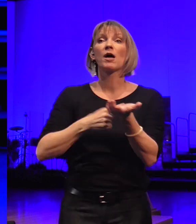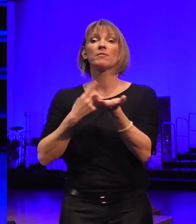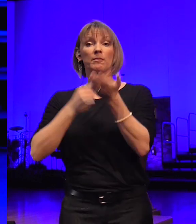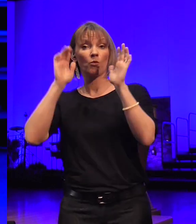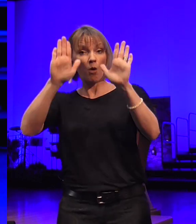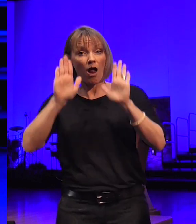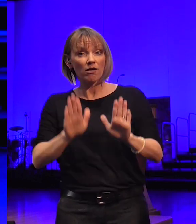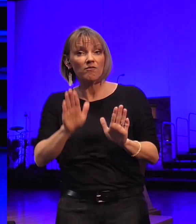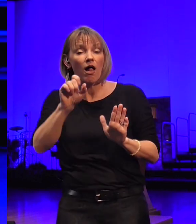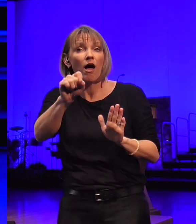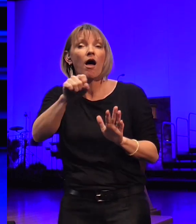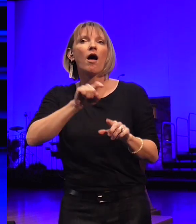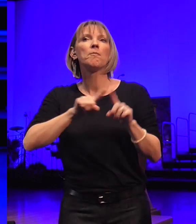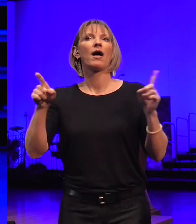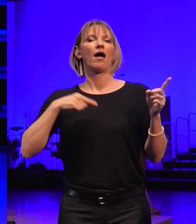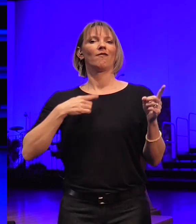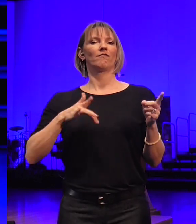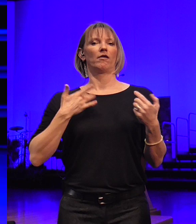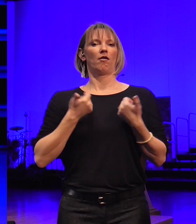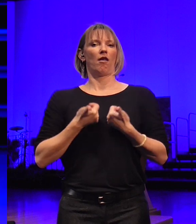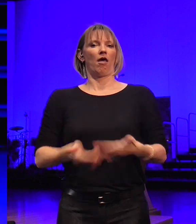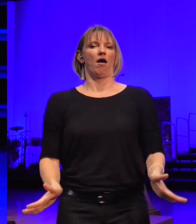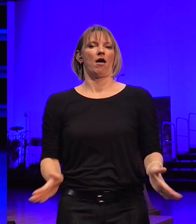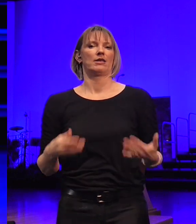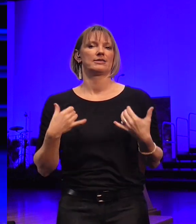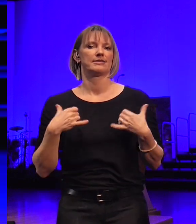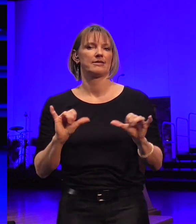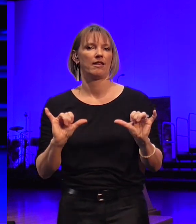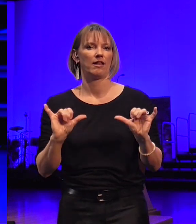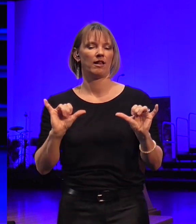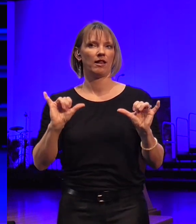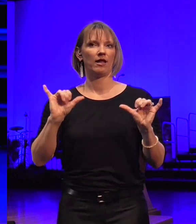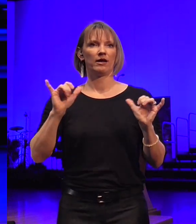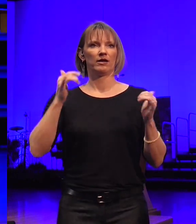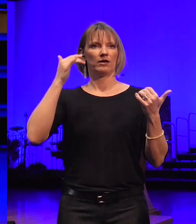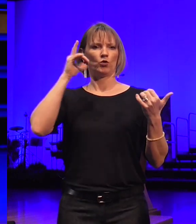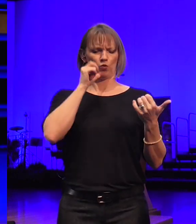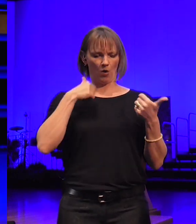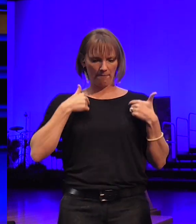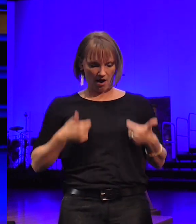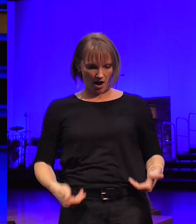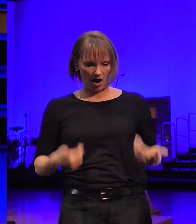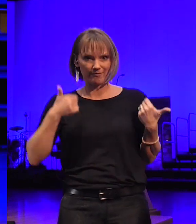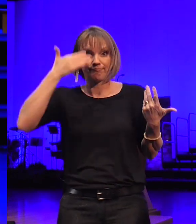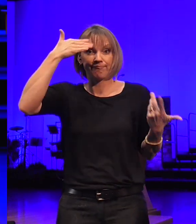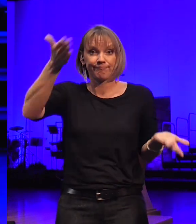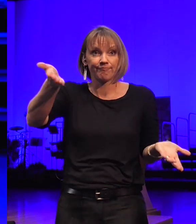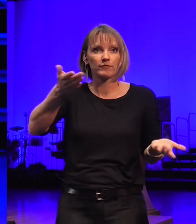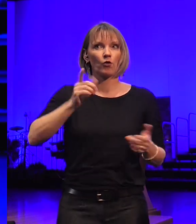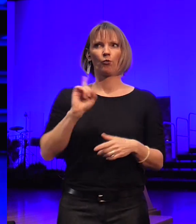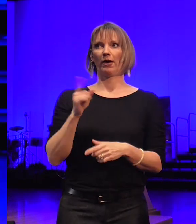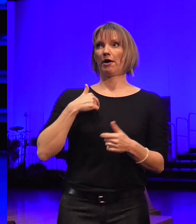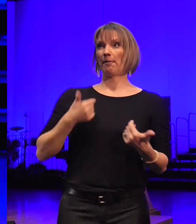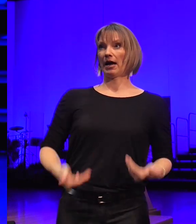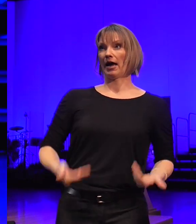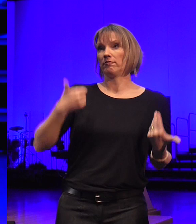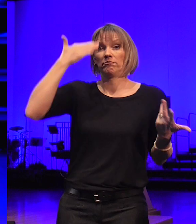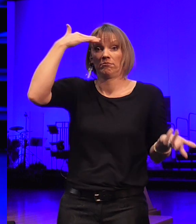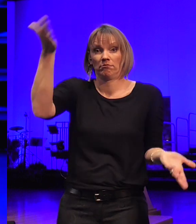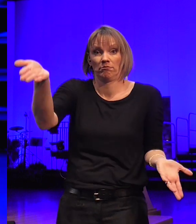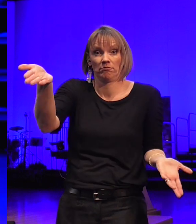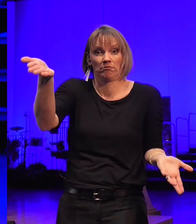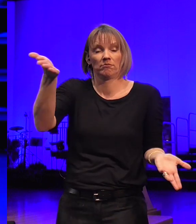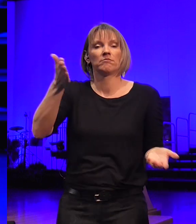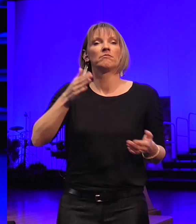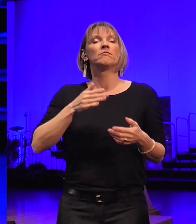as it is, I'm lost in it. I don't always know who I am or where I am.